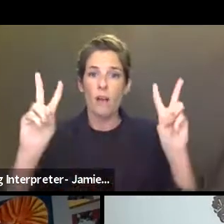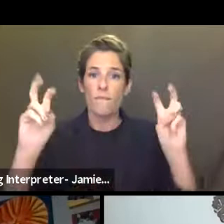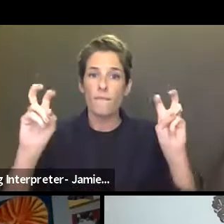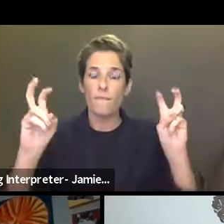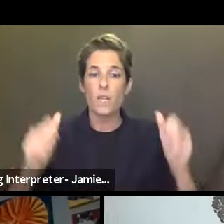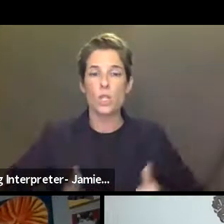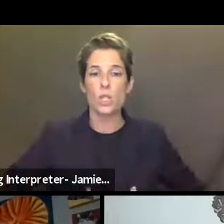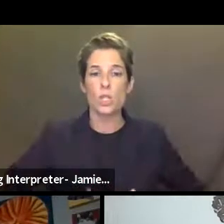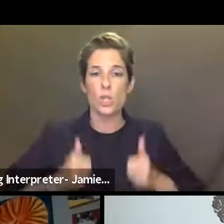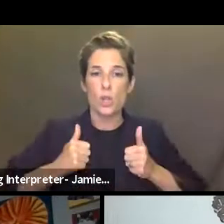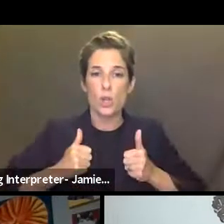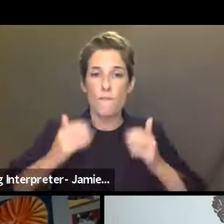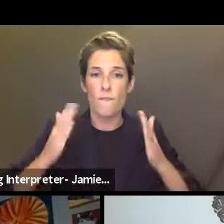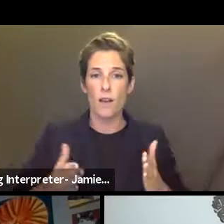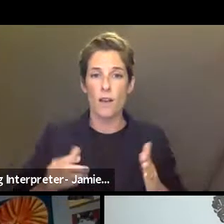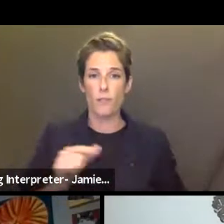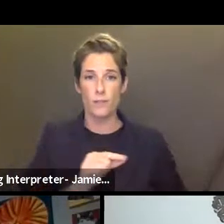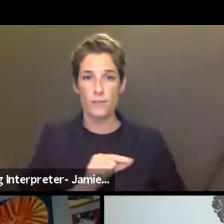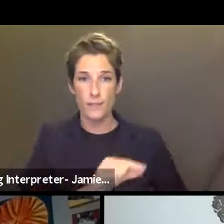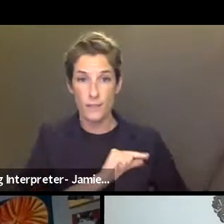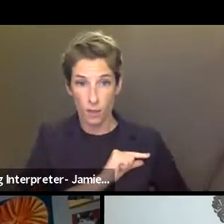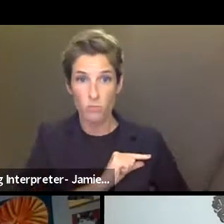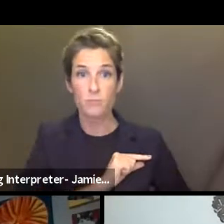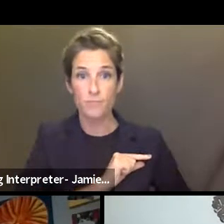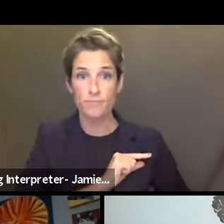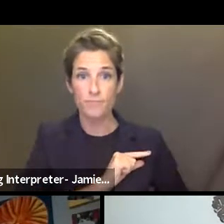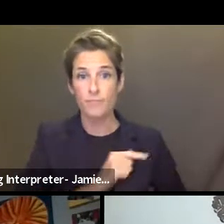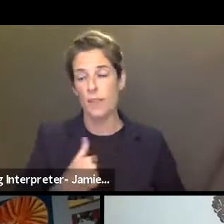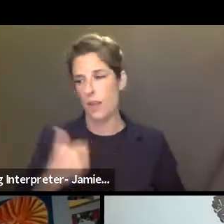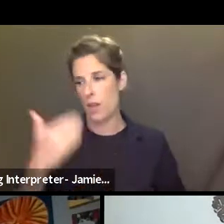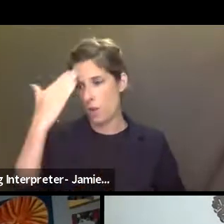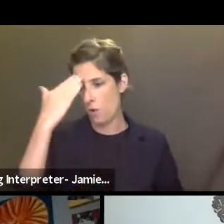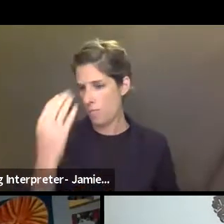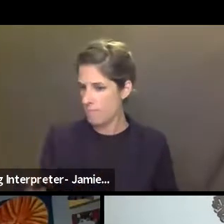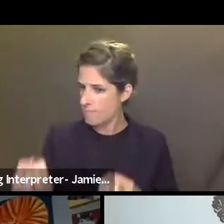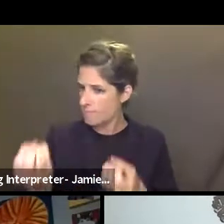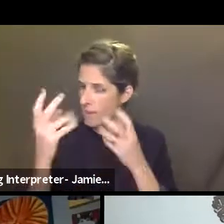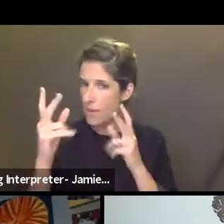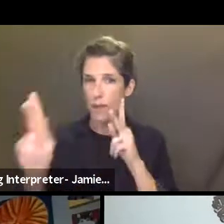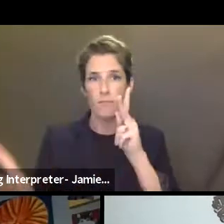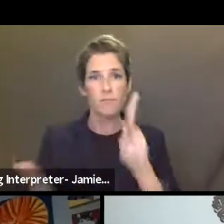I know many more people who were,